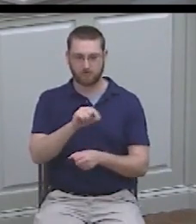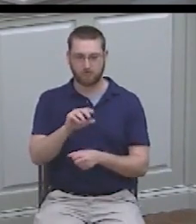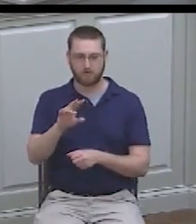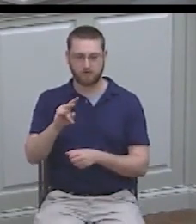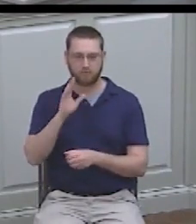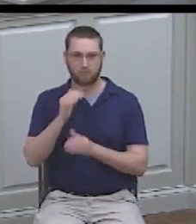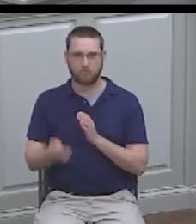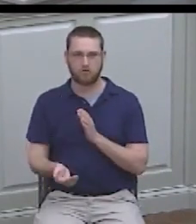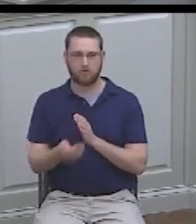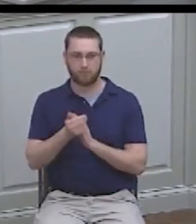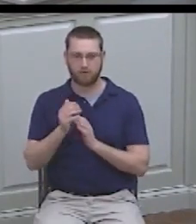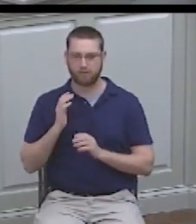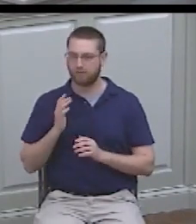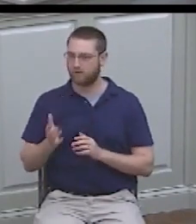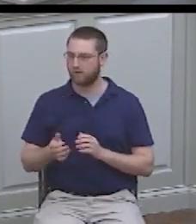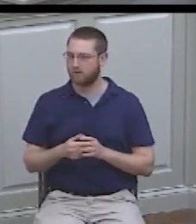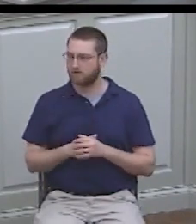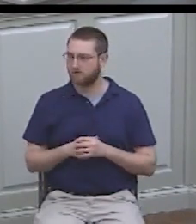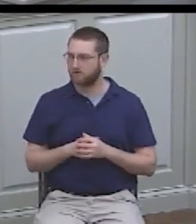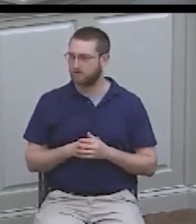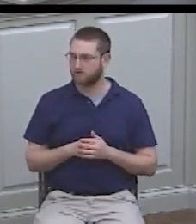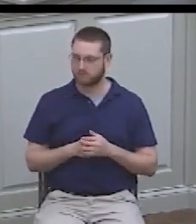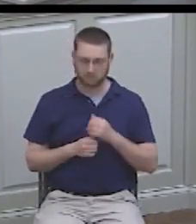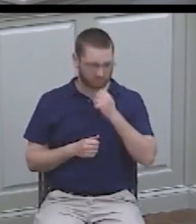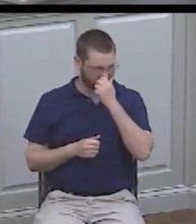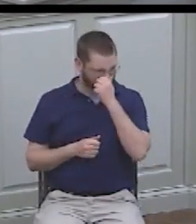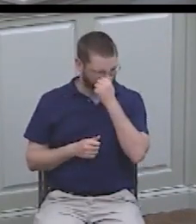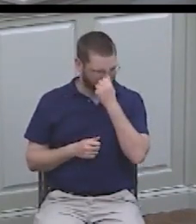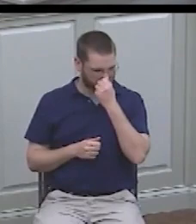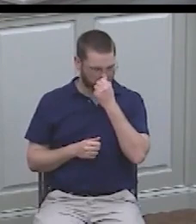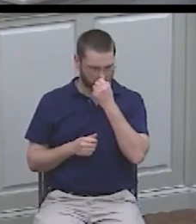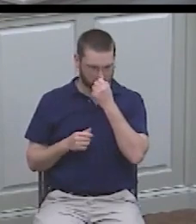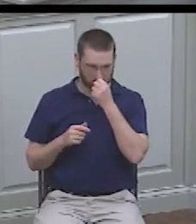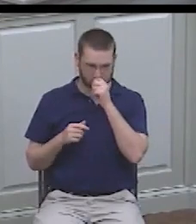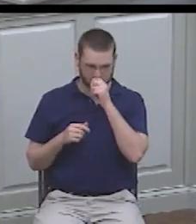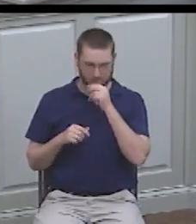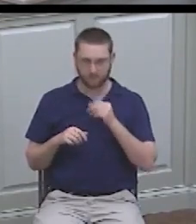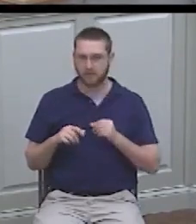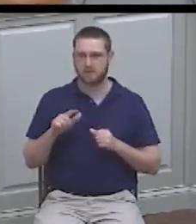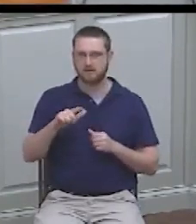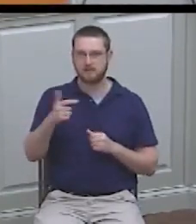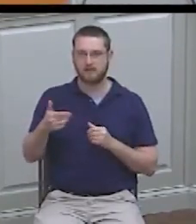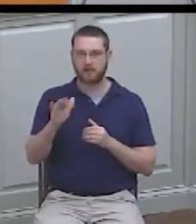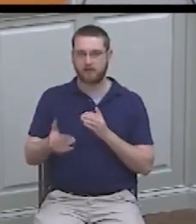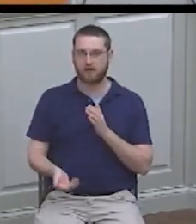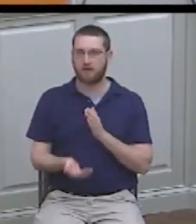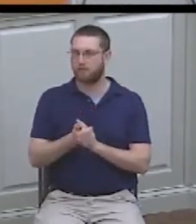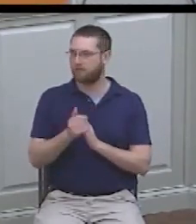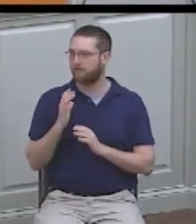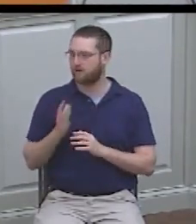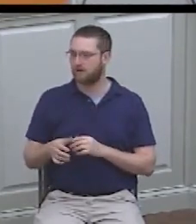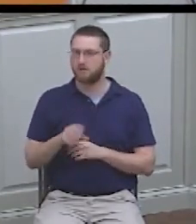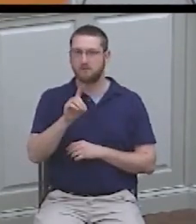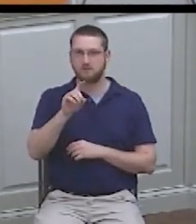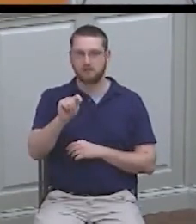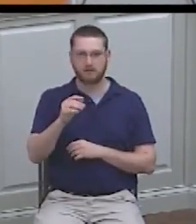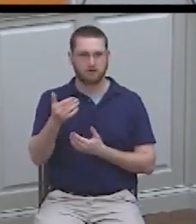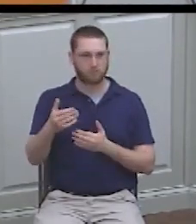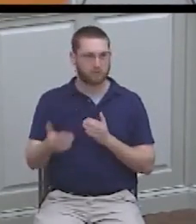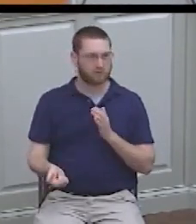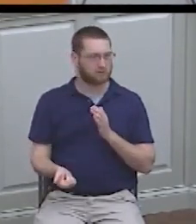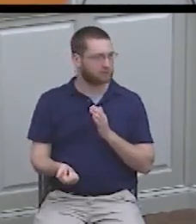amend that. Okay. We didn't talk about that day, but it would be nice to go and do that. Is there a second on that amendment? We'll just treat that as a part of it. Okay.